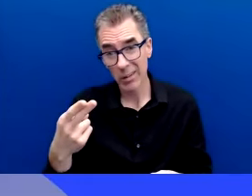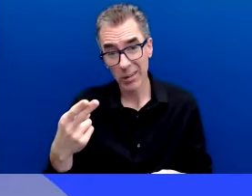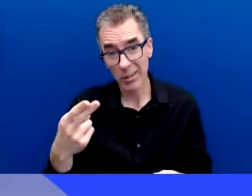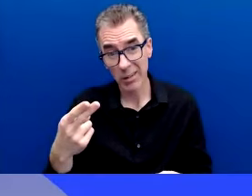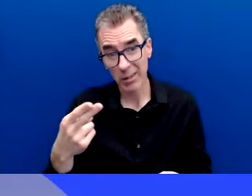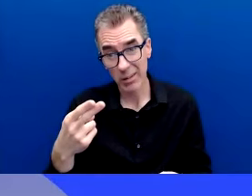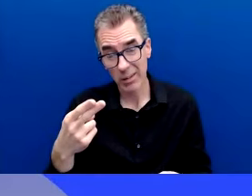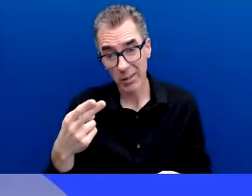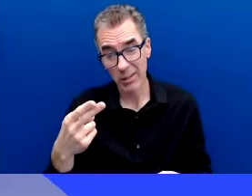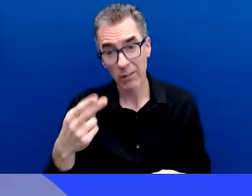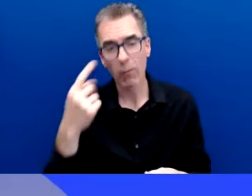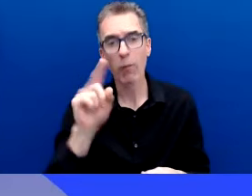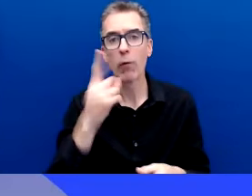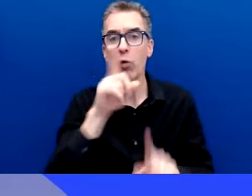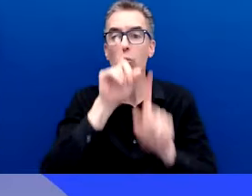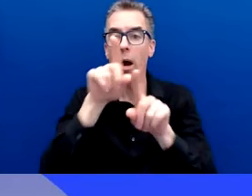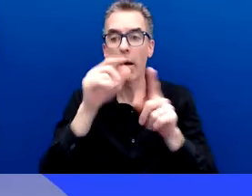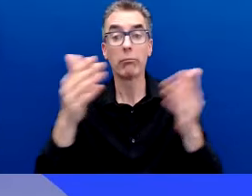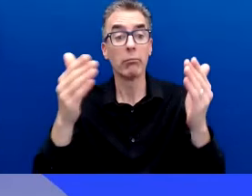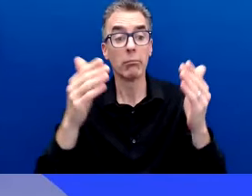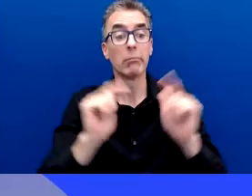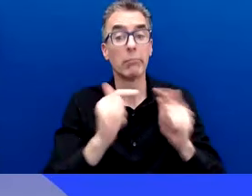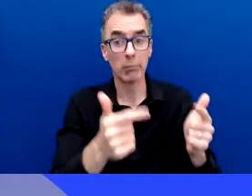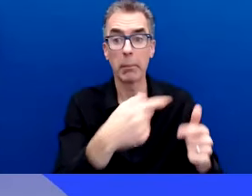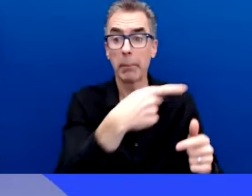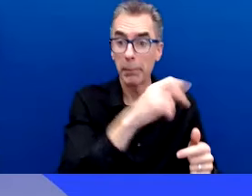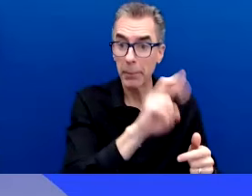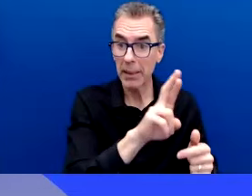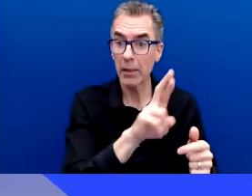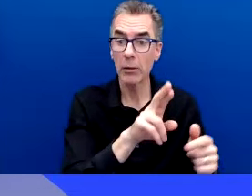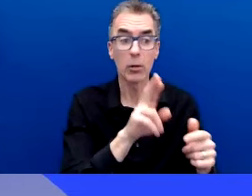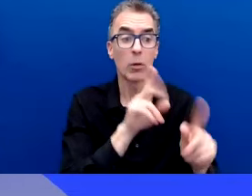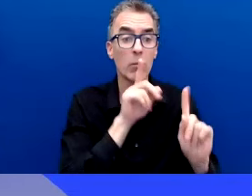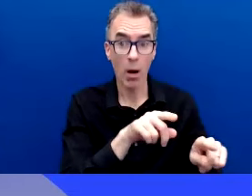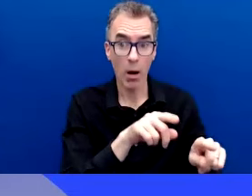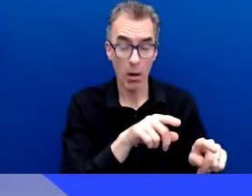then peer responses. And then as, faculty, you can throw in